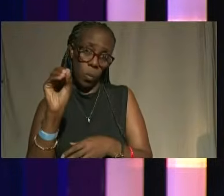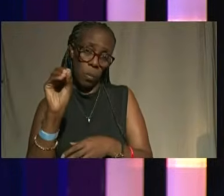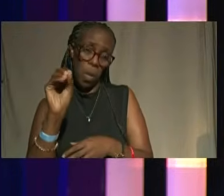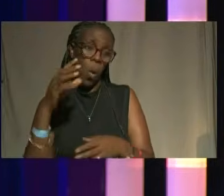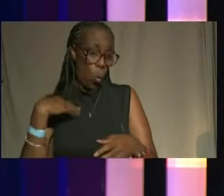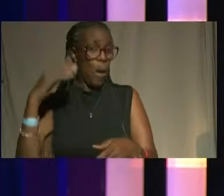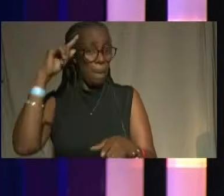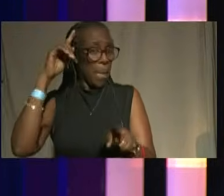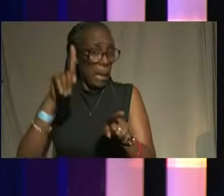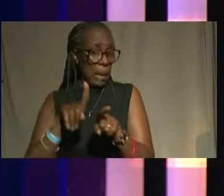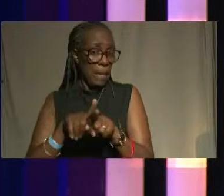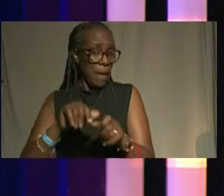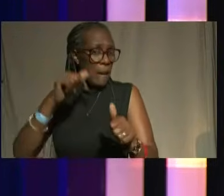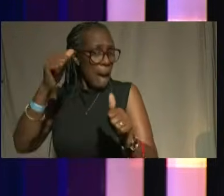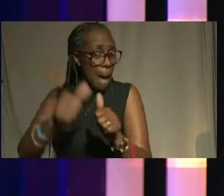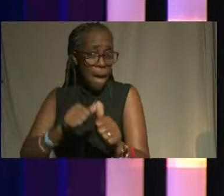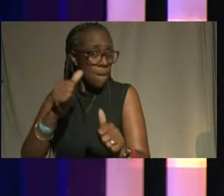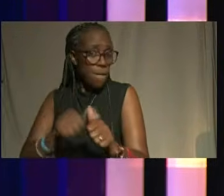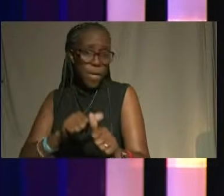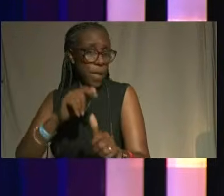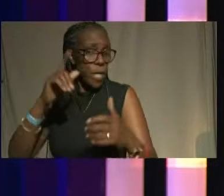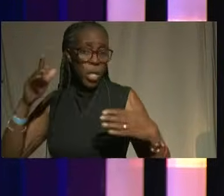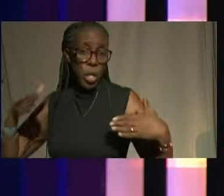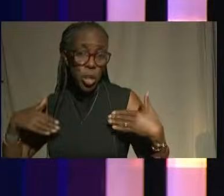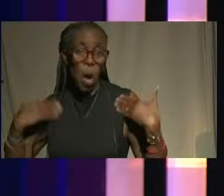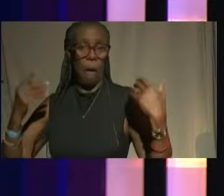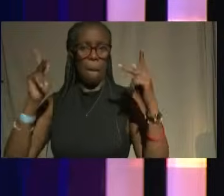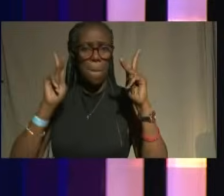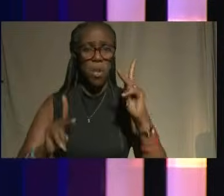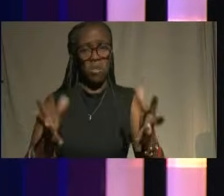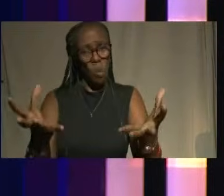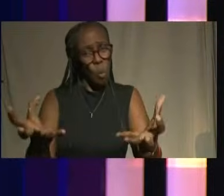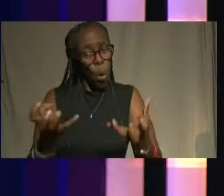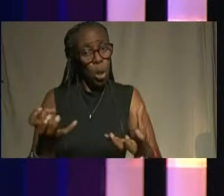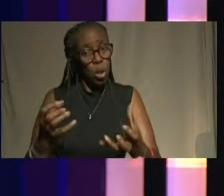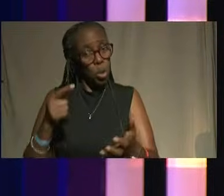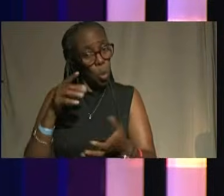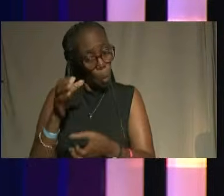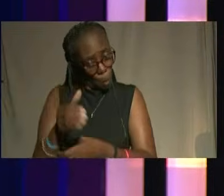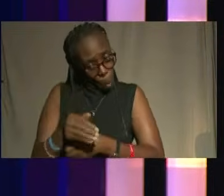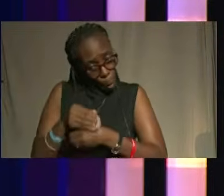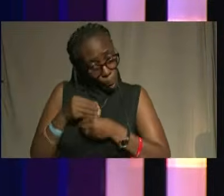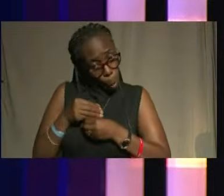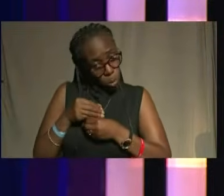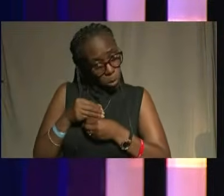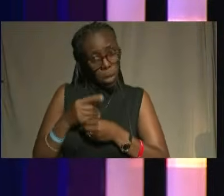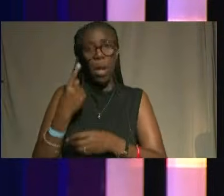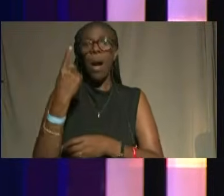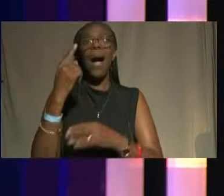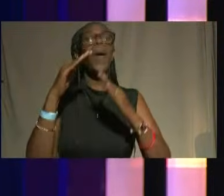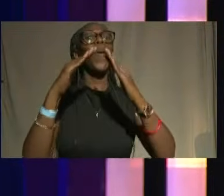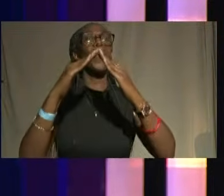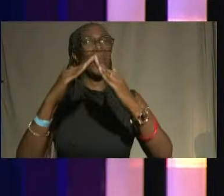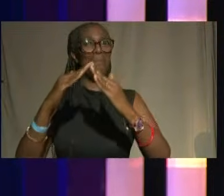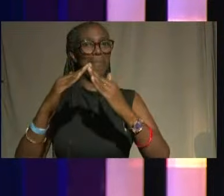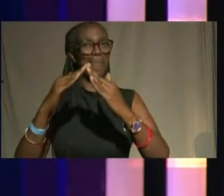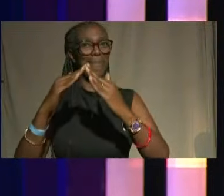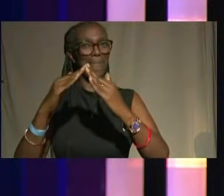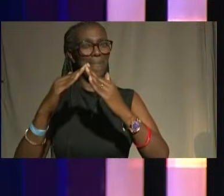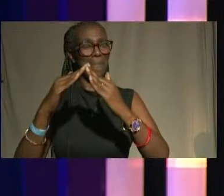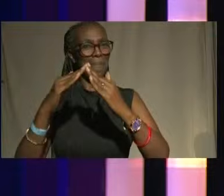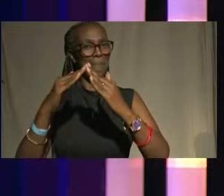believe that every young person, as they've told us, wants to own a home one day. And that's why we have